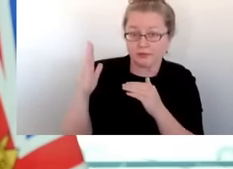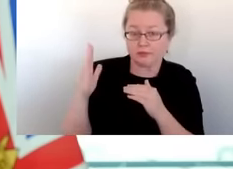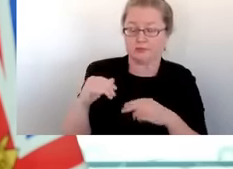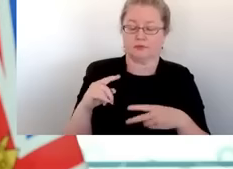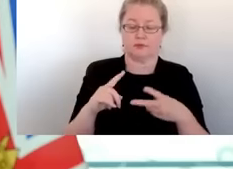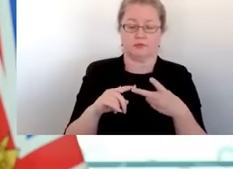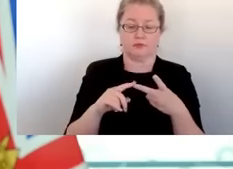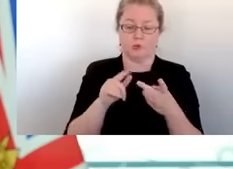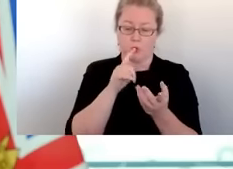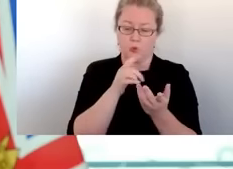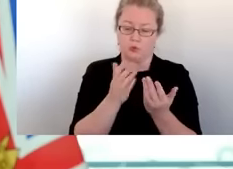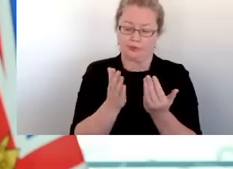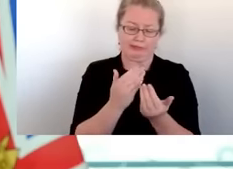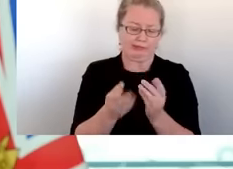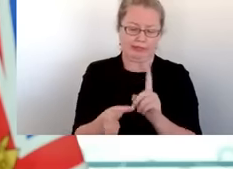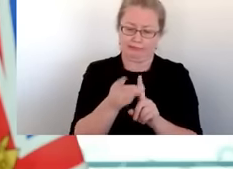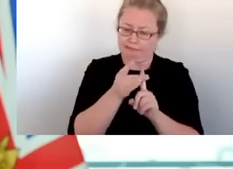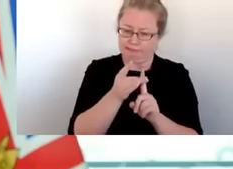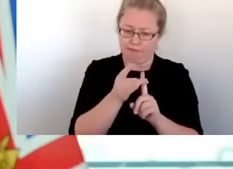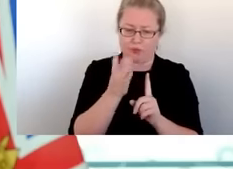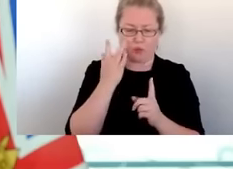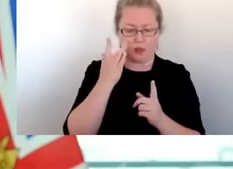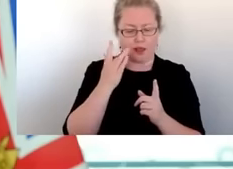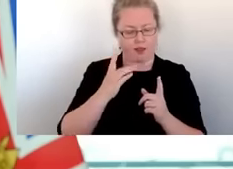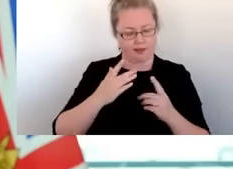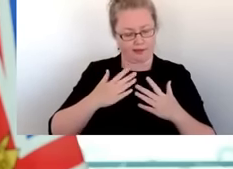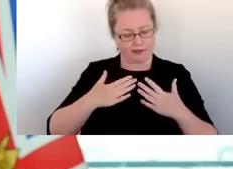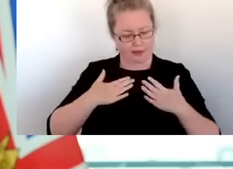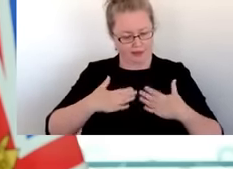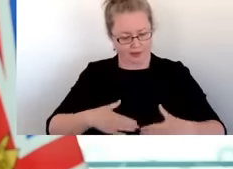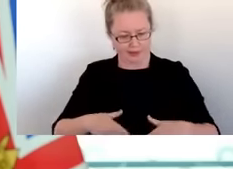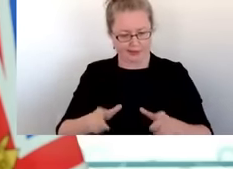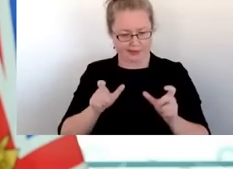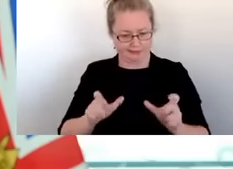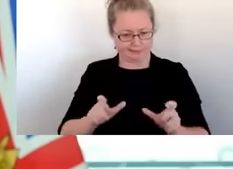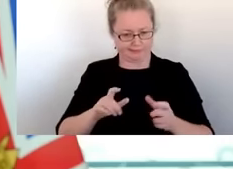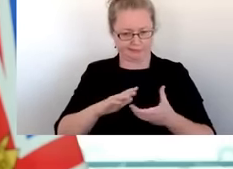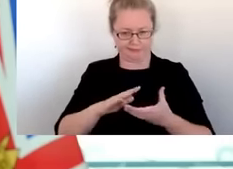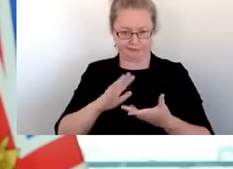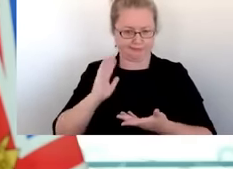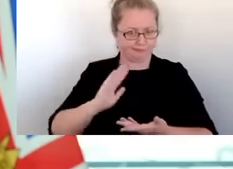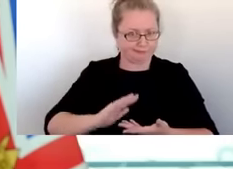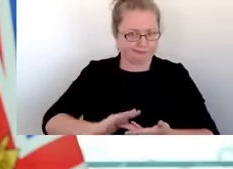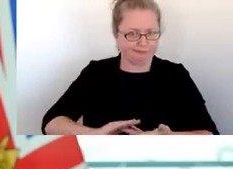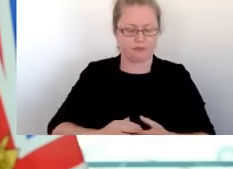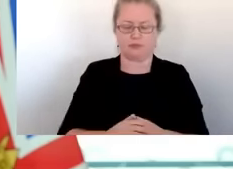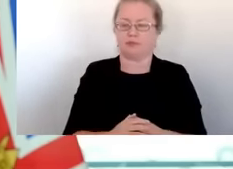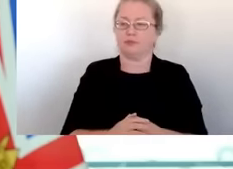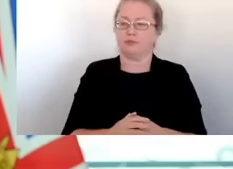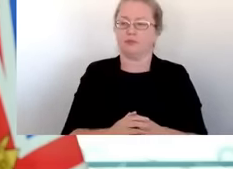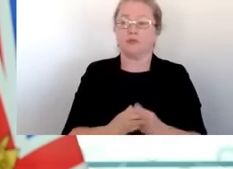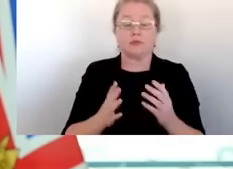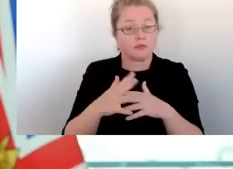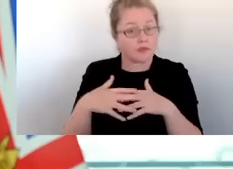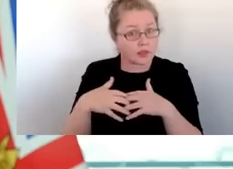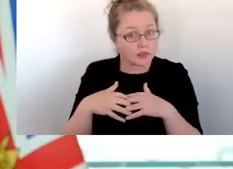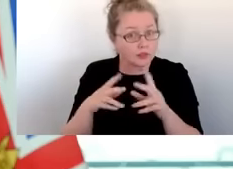those who are medically very susceptible to infection due to immune suppression, and Indigenous